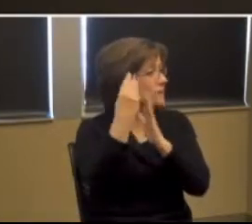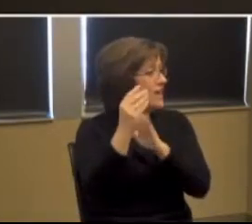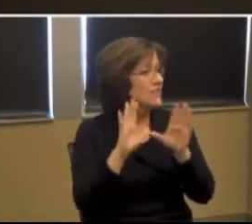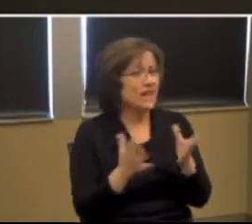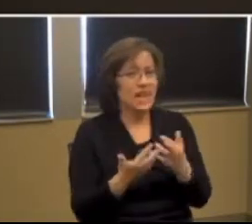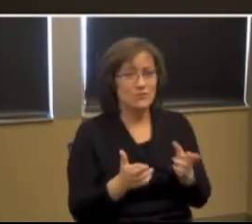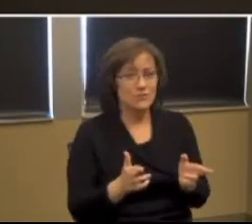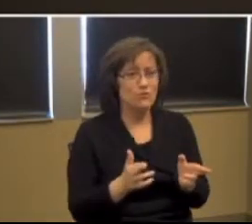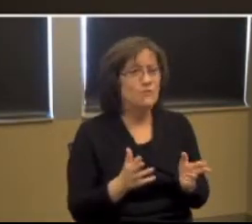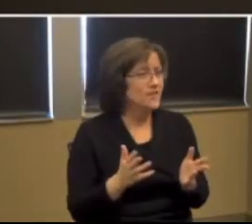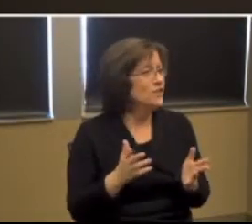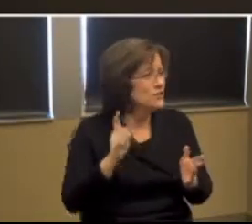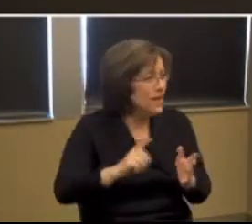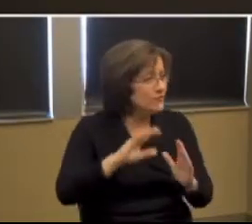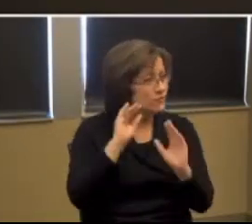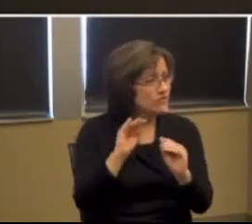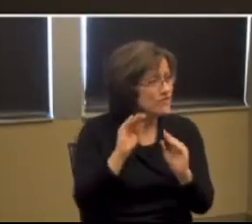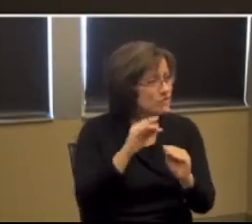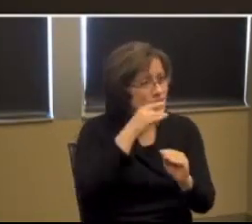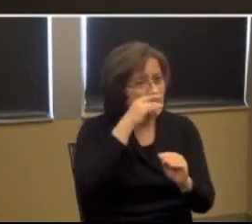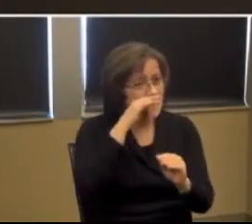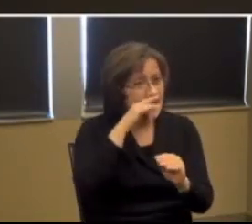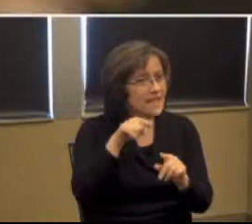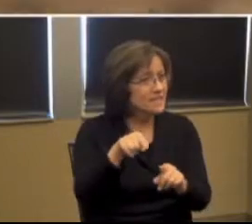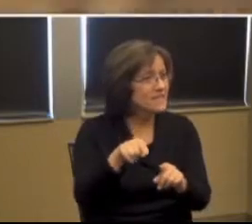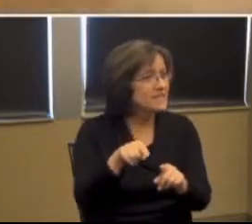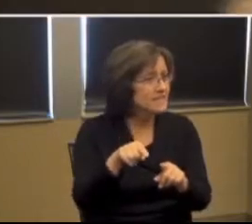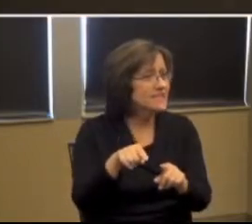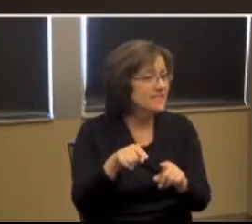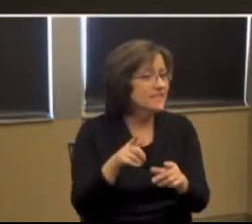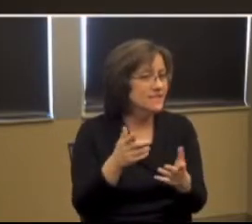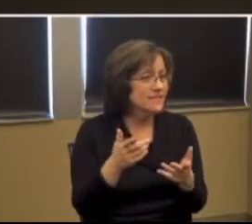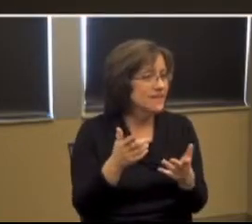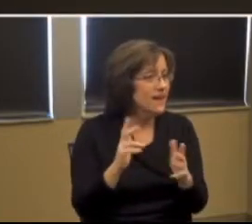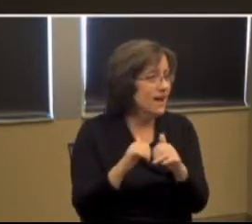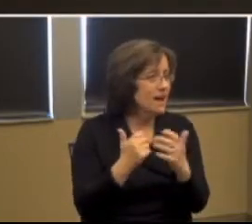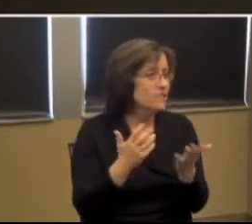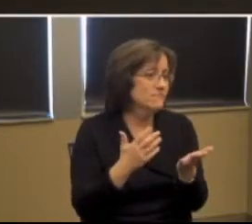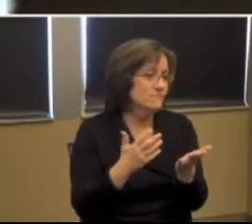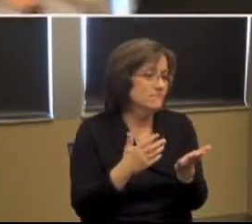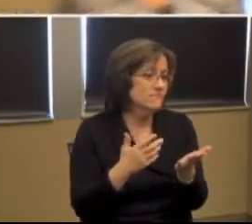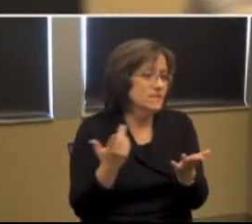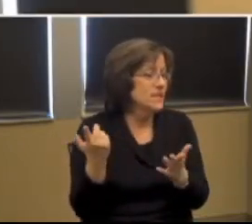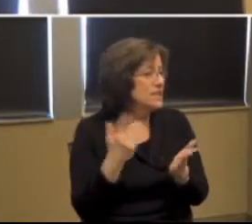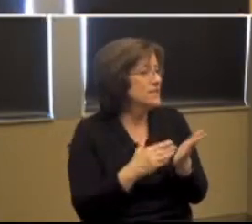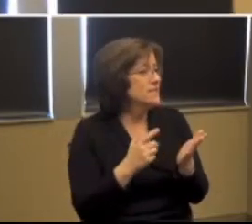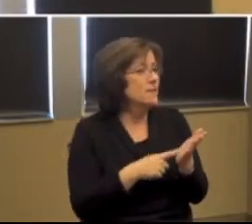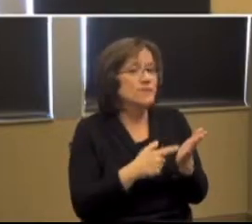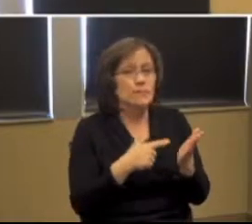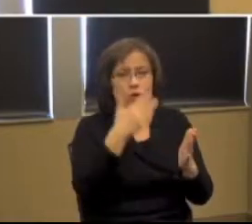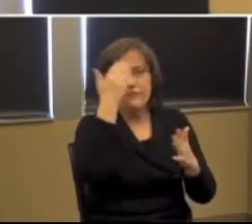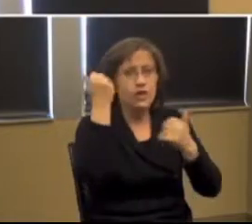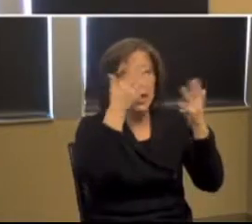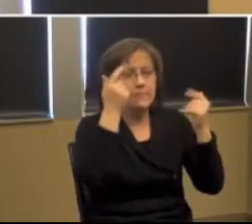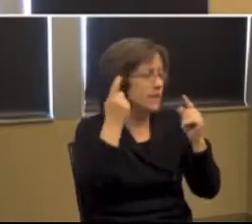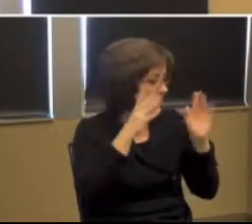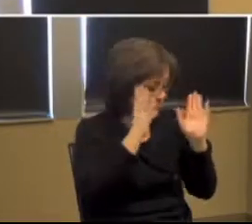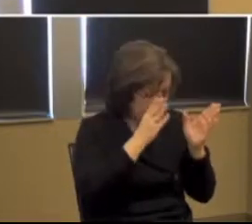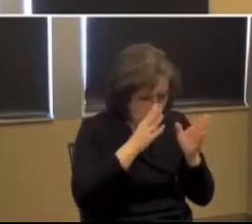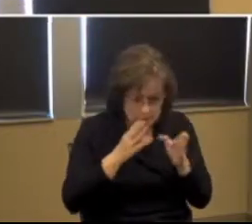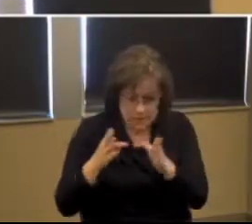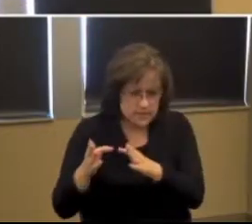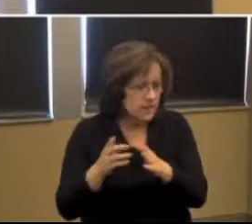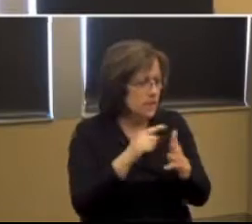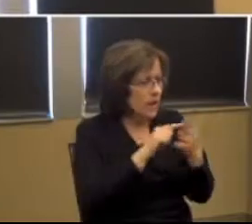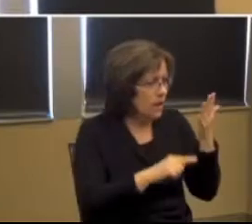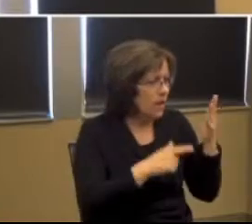have to teach those skills to kids with that deficit area. And it's something that we often forget to do because we're so focused on everything else that we